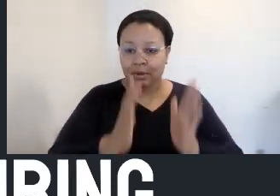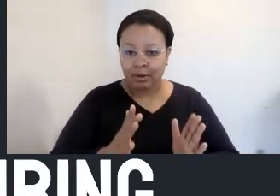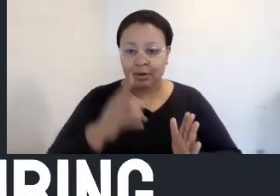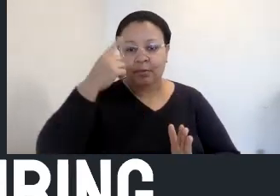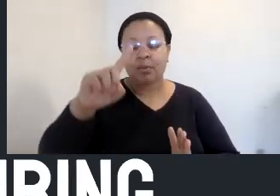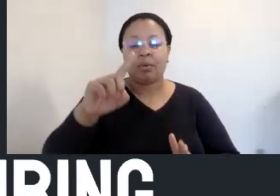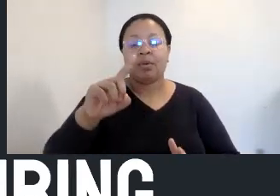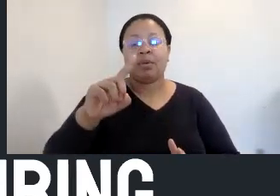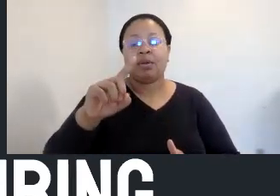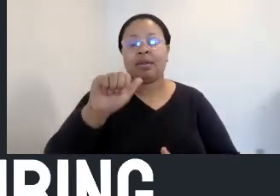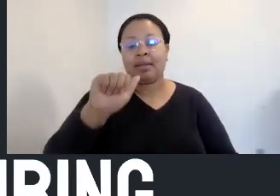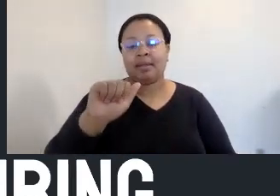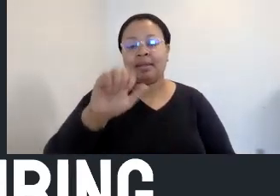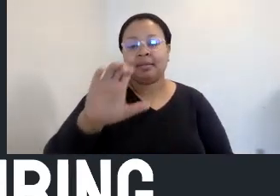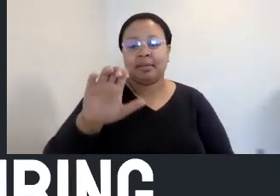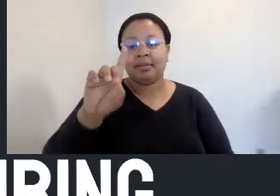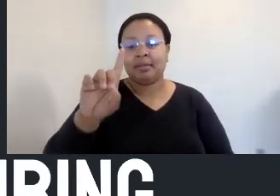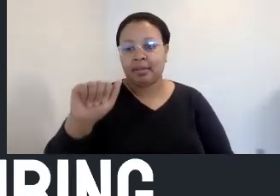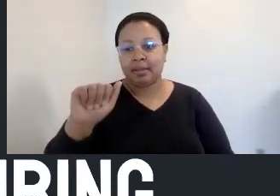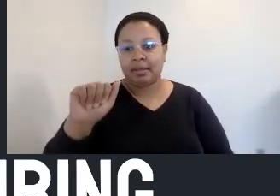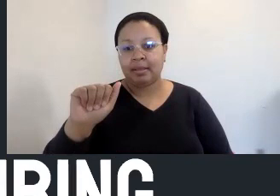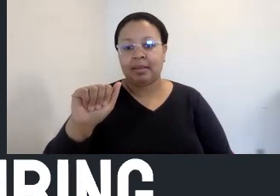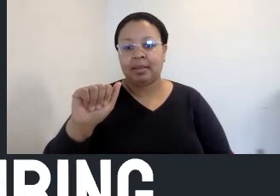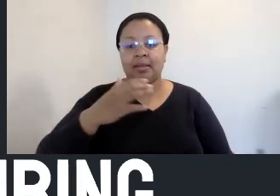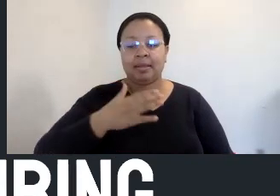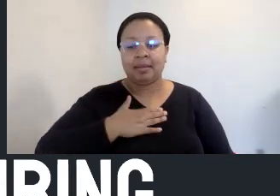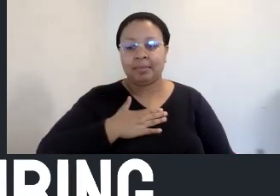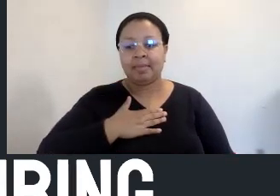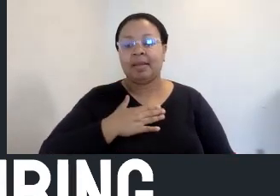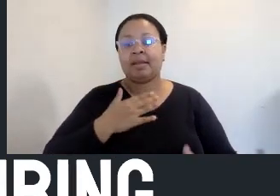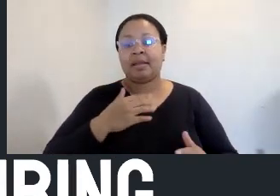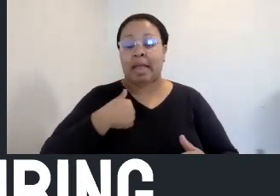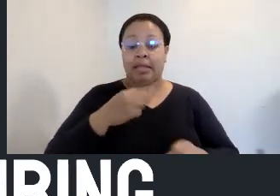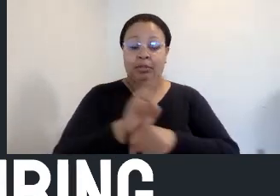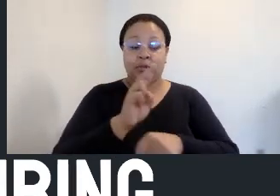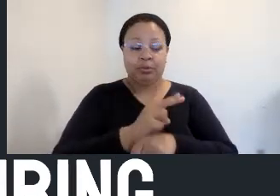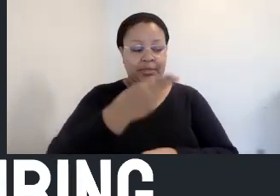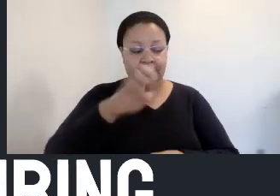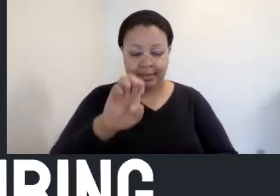Law. My pronouns are he, him, his, and I am